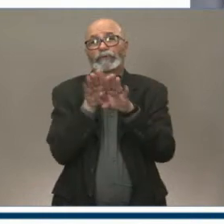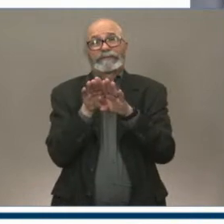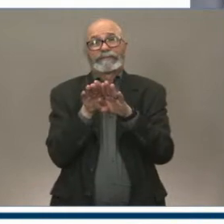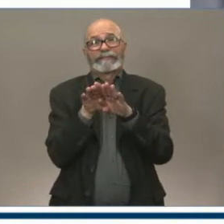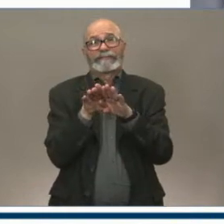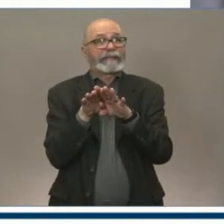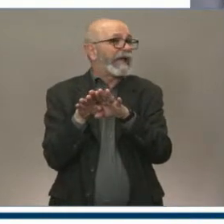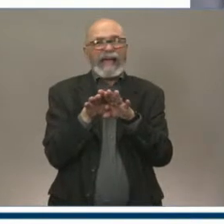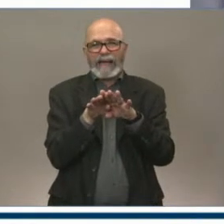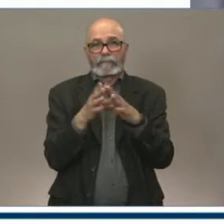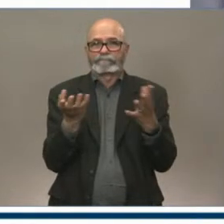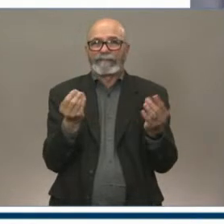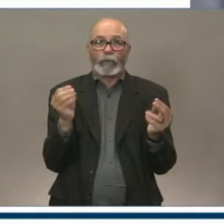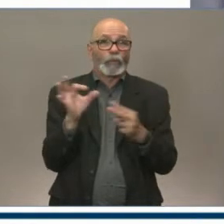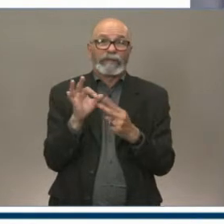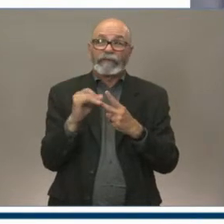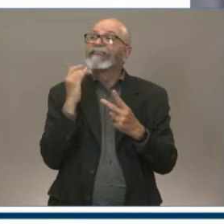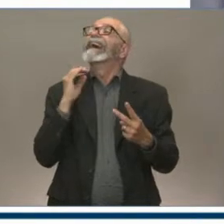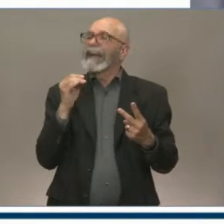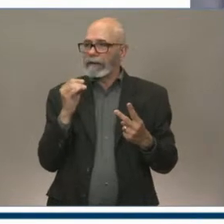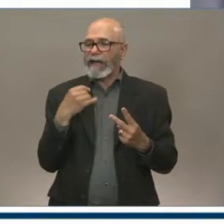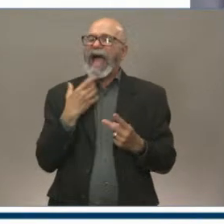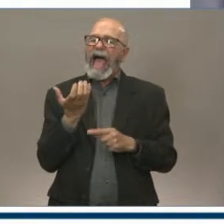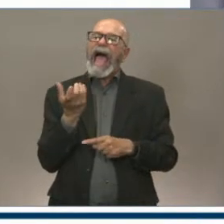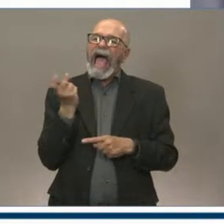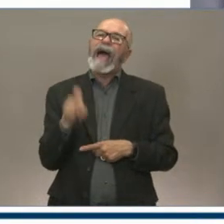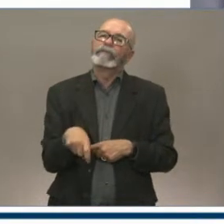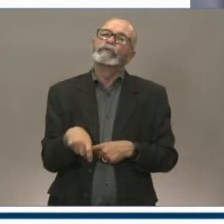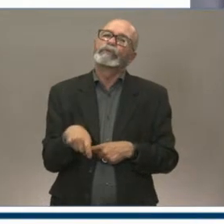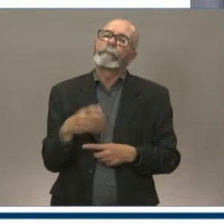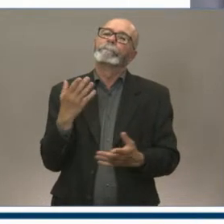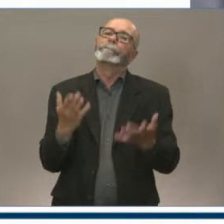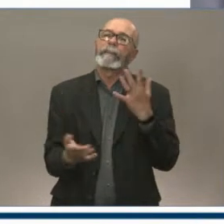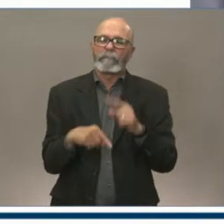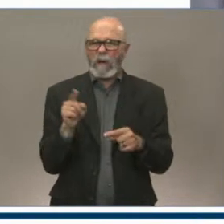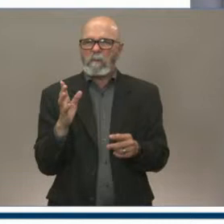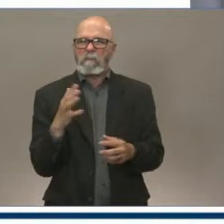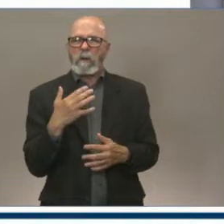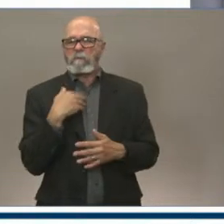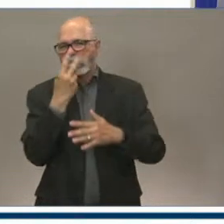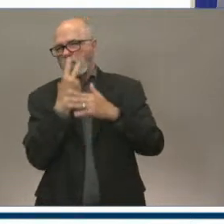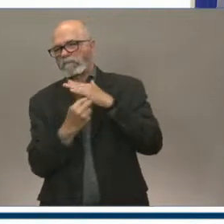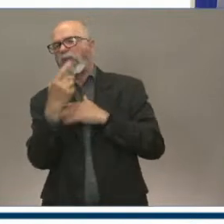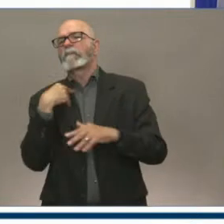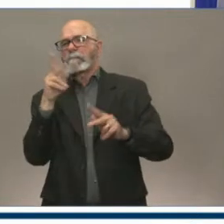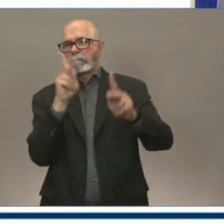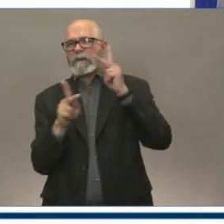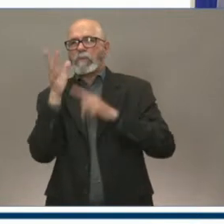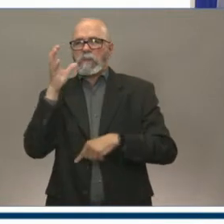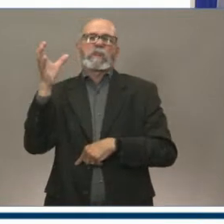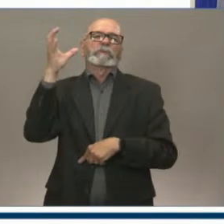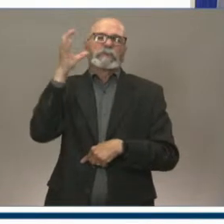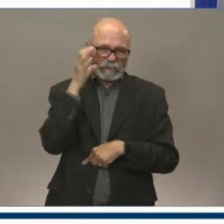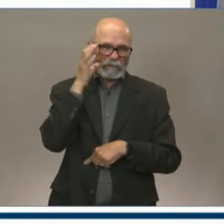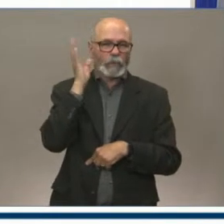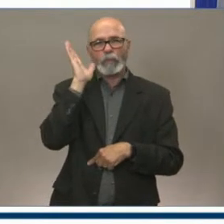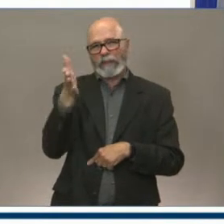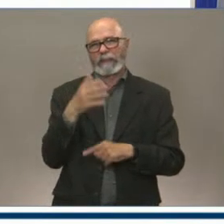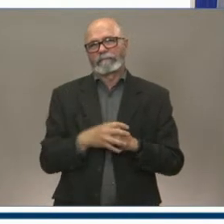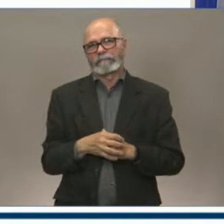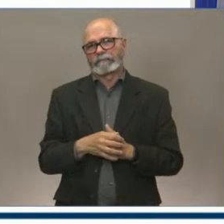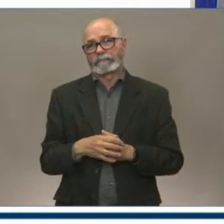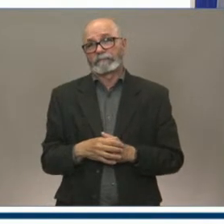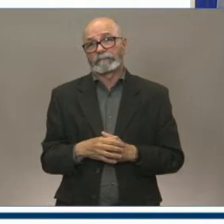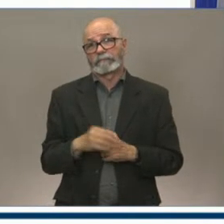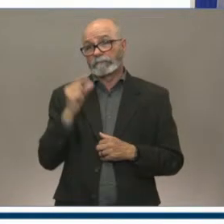need to do. I do have confidence that Nova Scotians, by and large, will follow these orders. Next, we'll go to Nabal Snan from the Chronicle Herald. Go